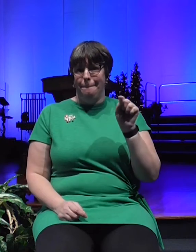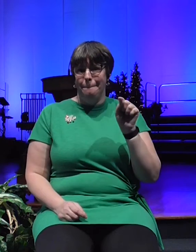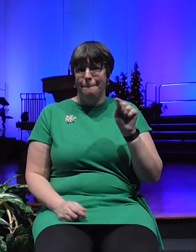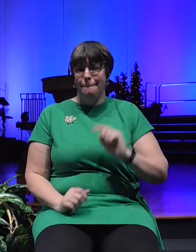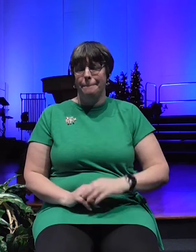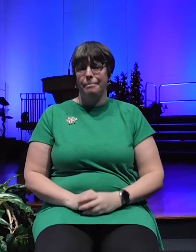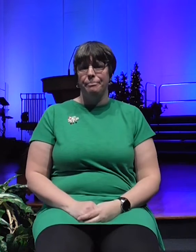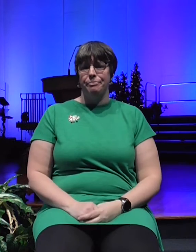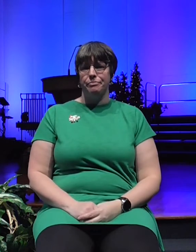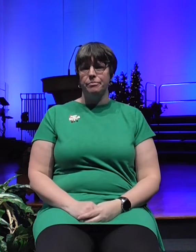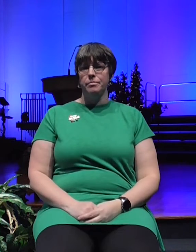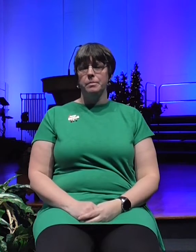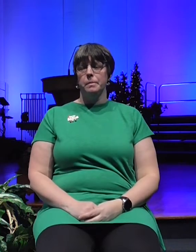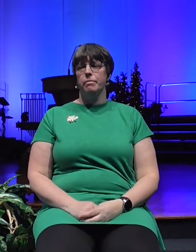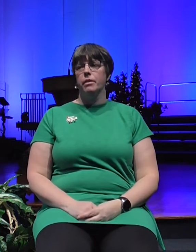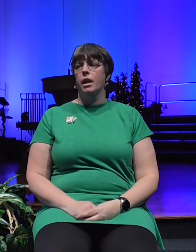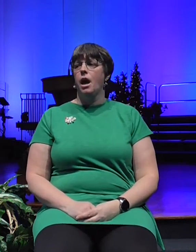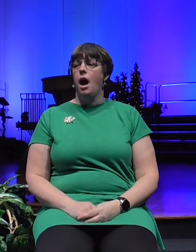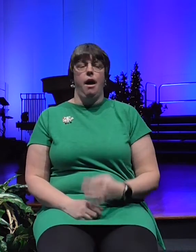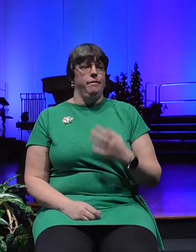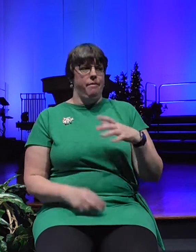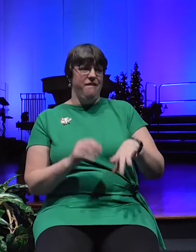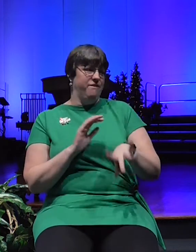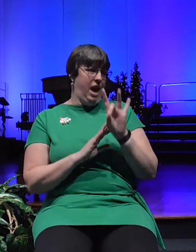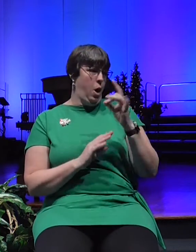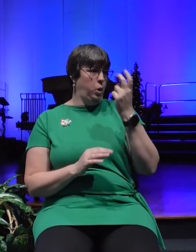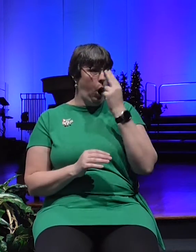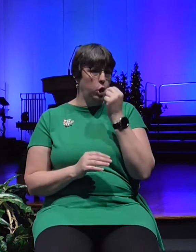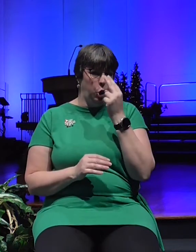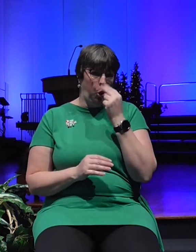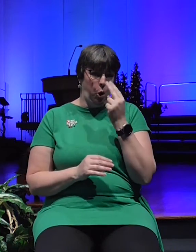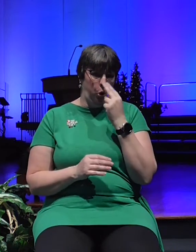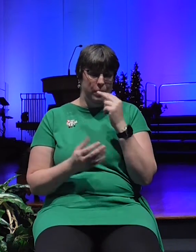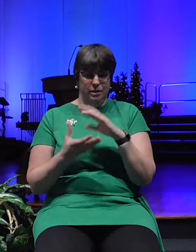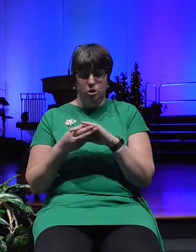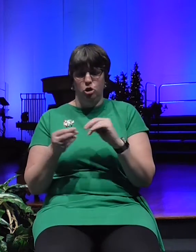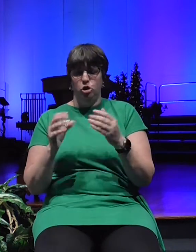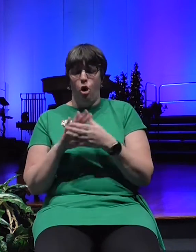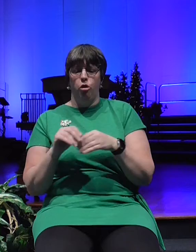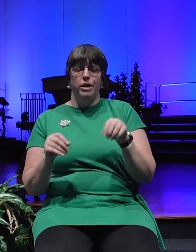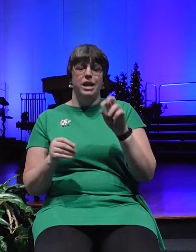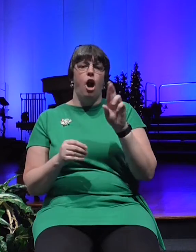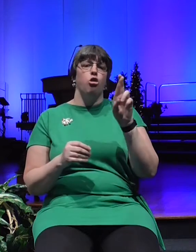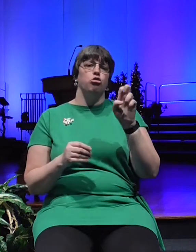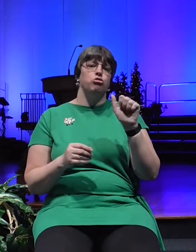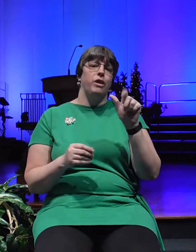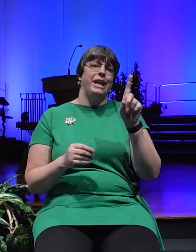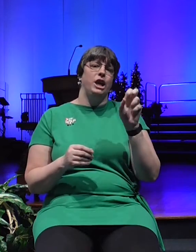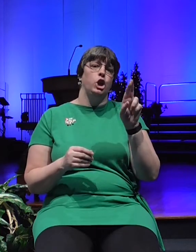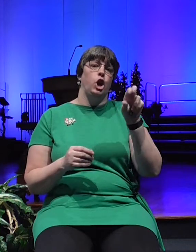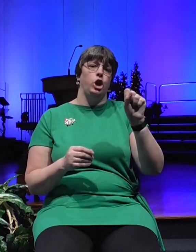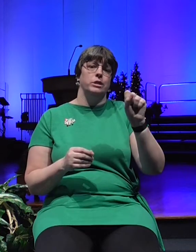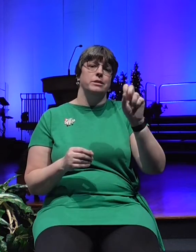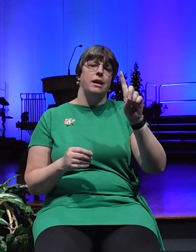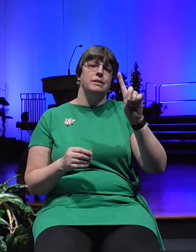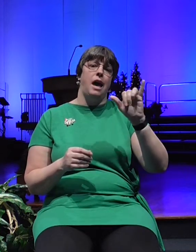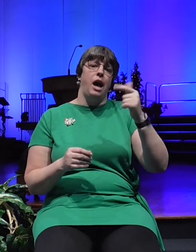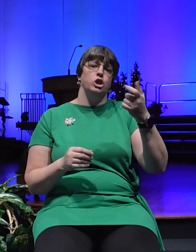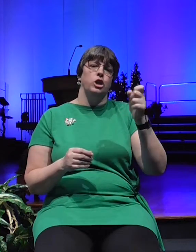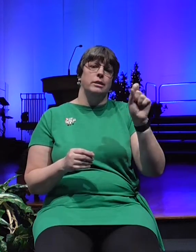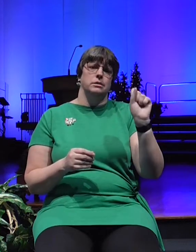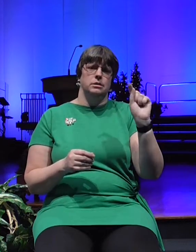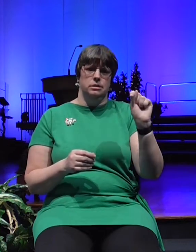too. I found a humorous story out of the Reader's Digest. Two Irishmen walking down the